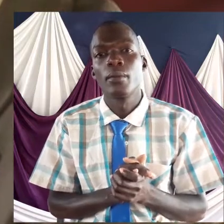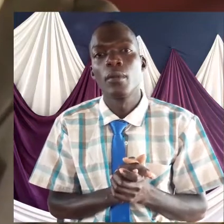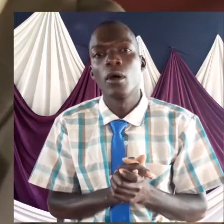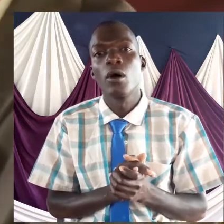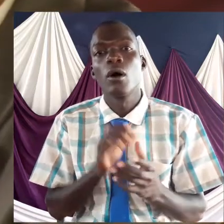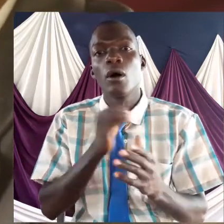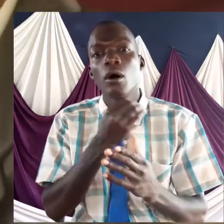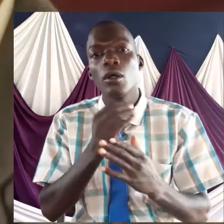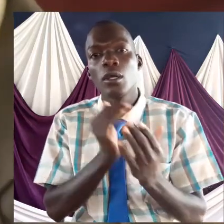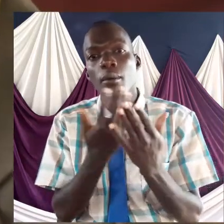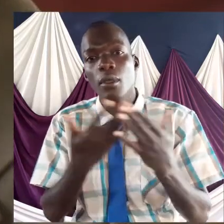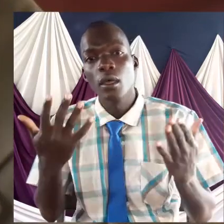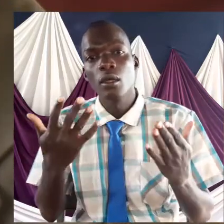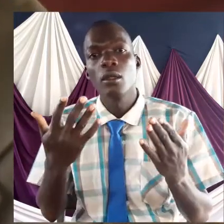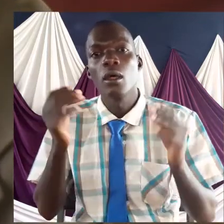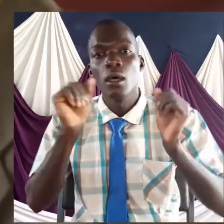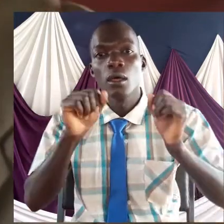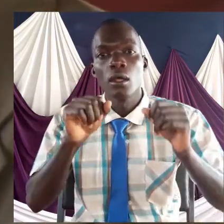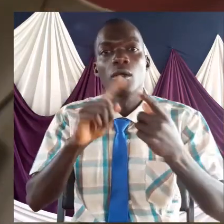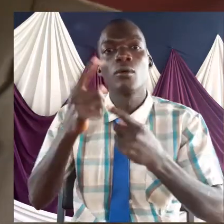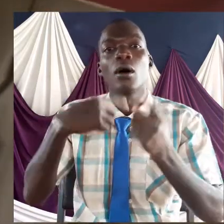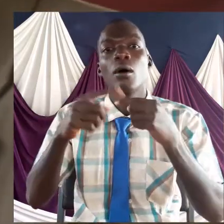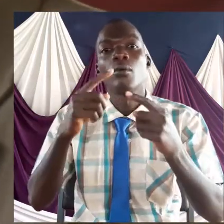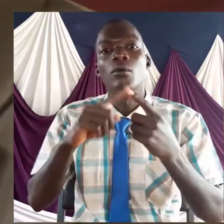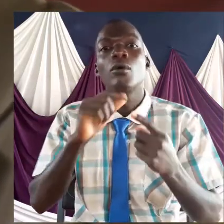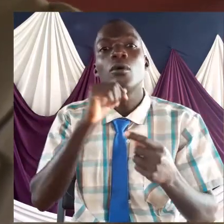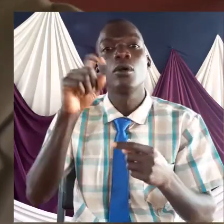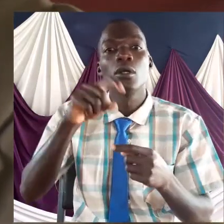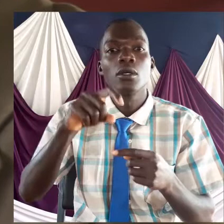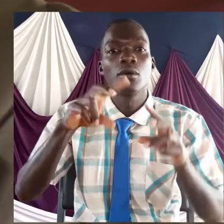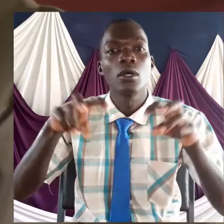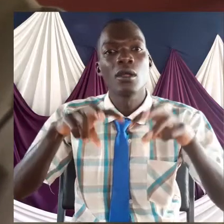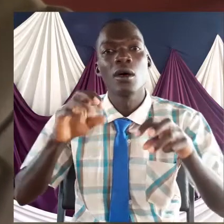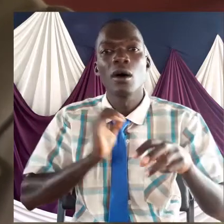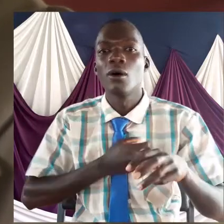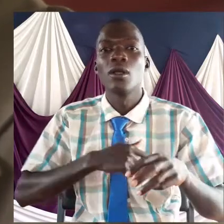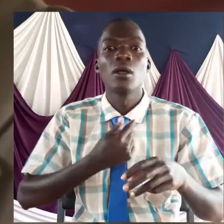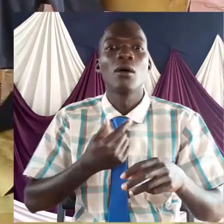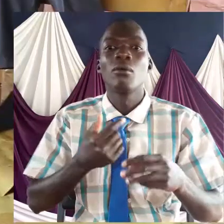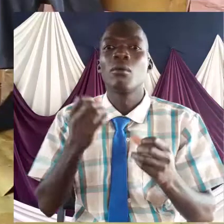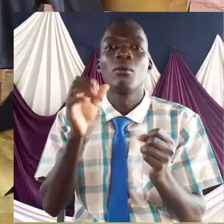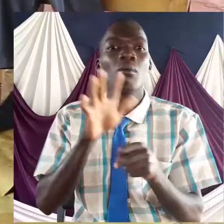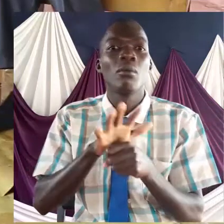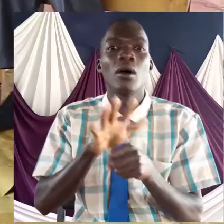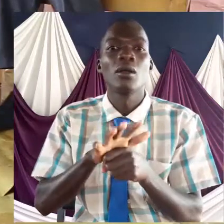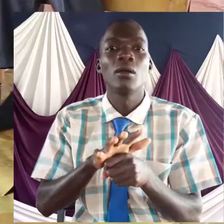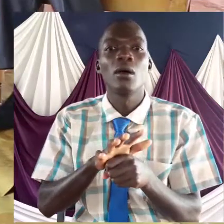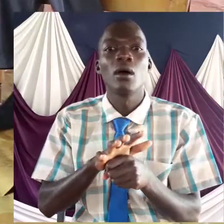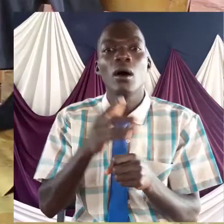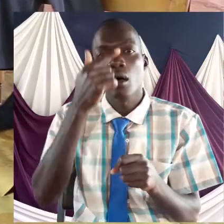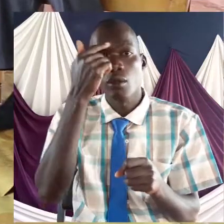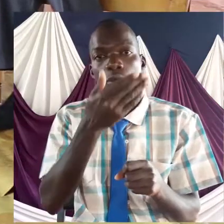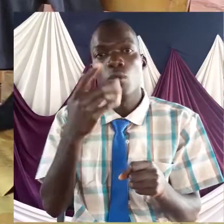or something that is yet to come and so we don't need to concern ourselves so much with it. Yet there are